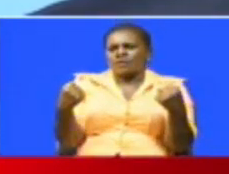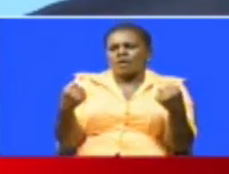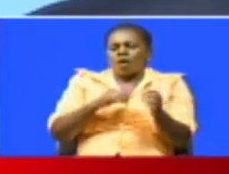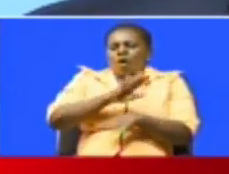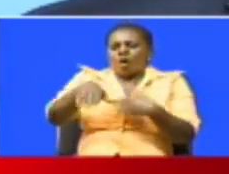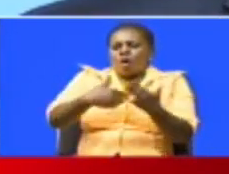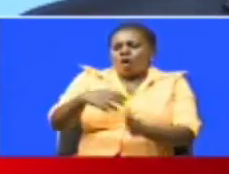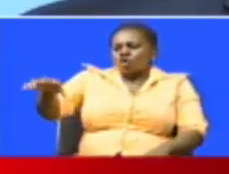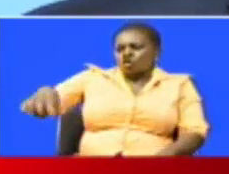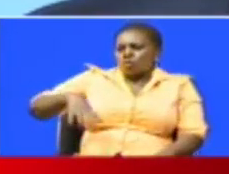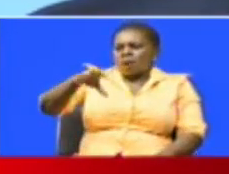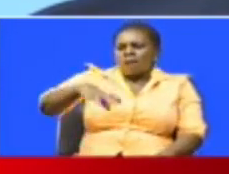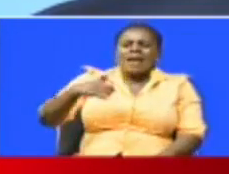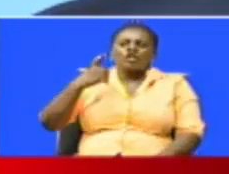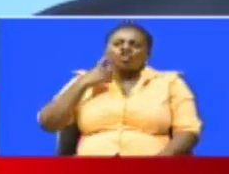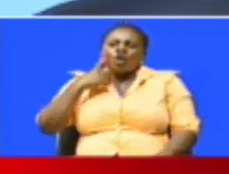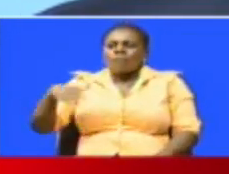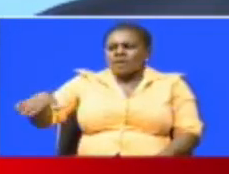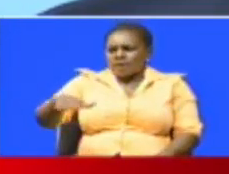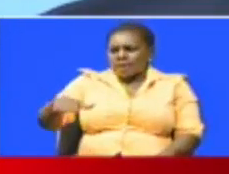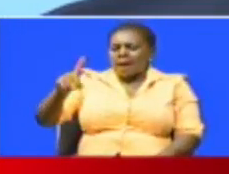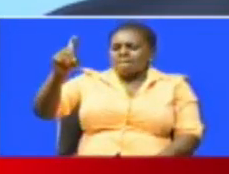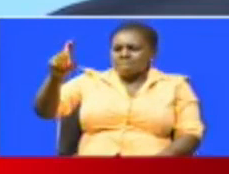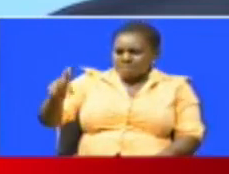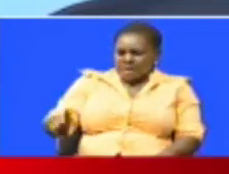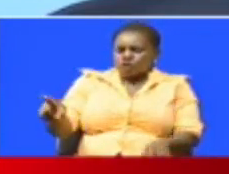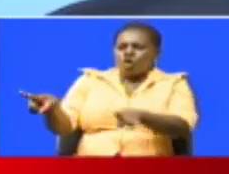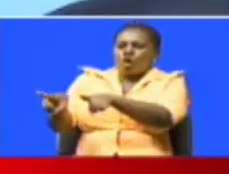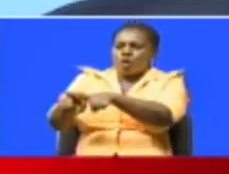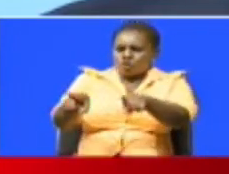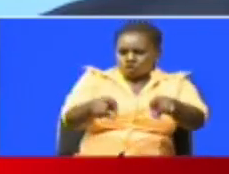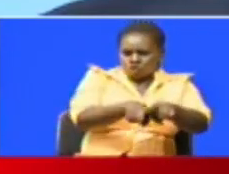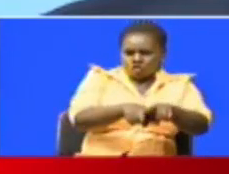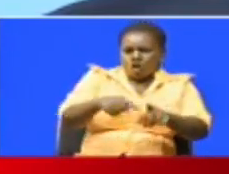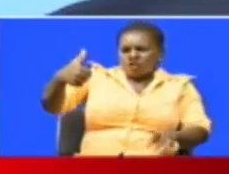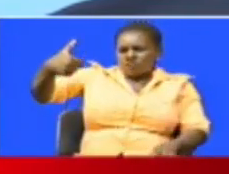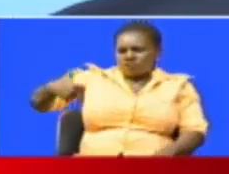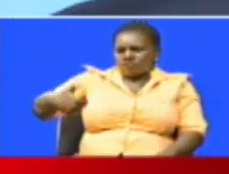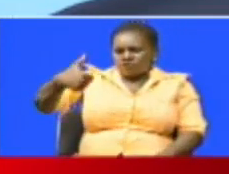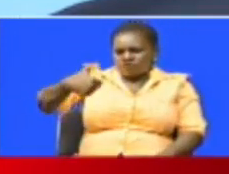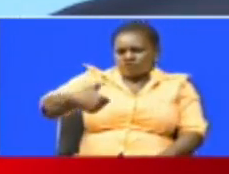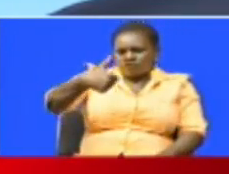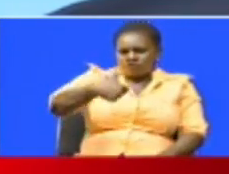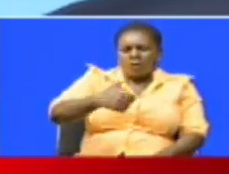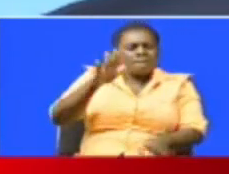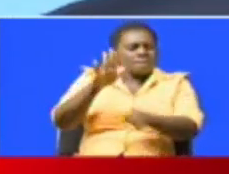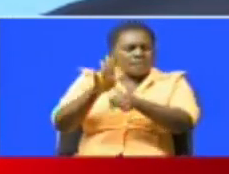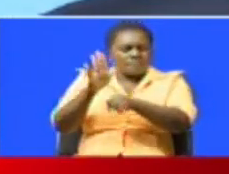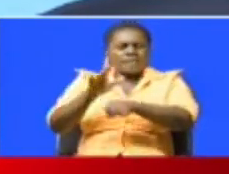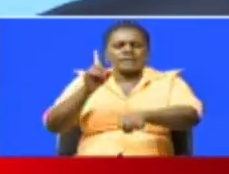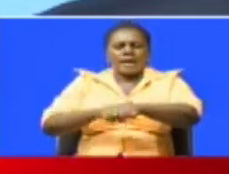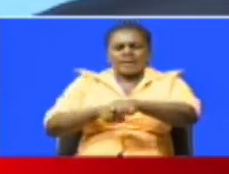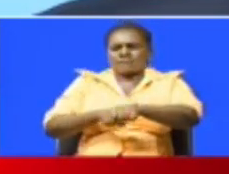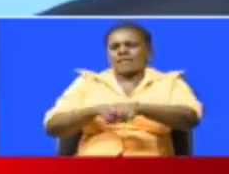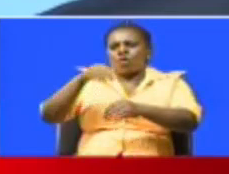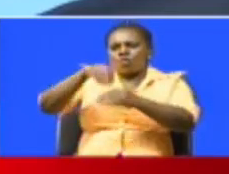All supermarkets and shopping areas must also disinfect their facilities several times a